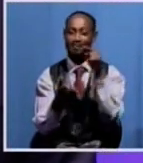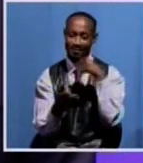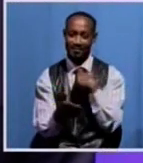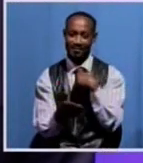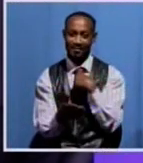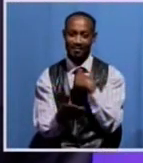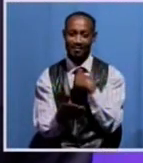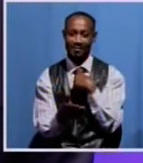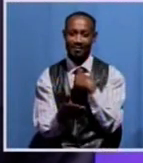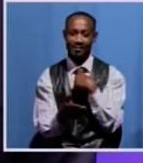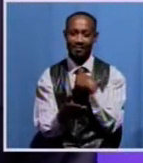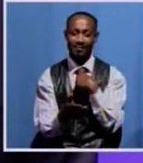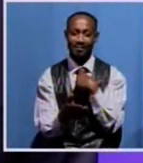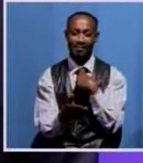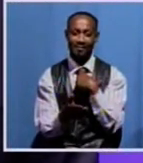the